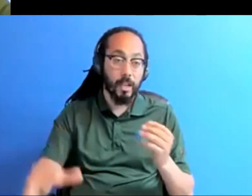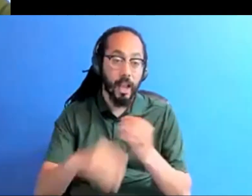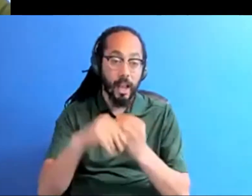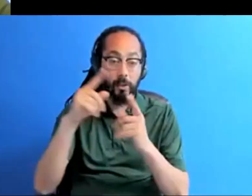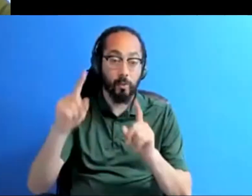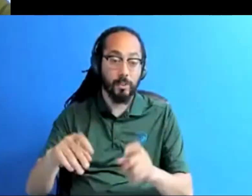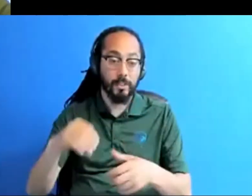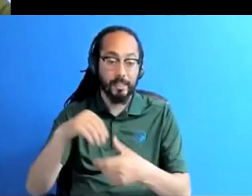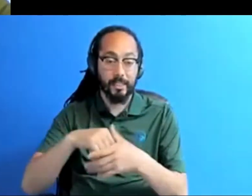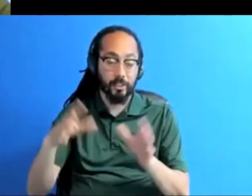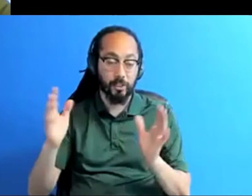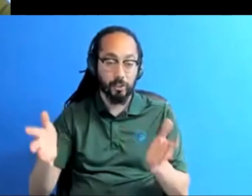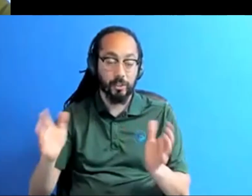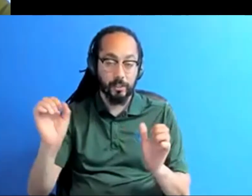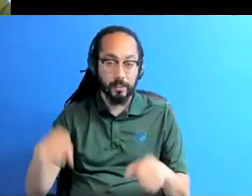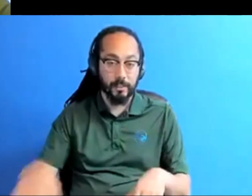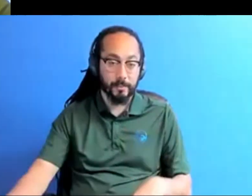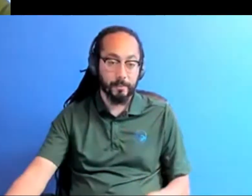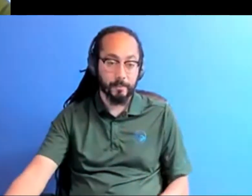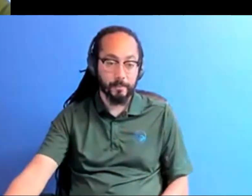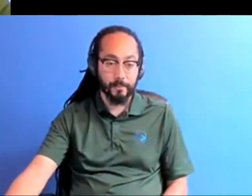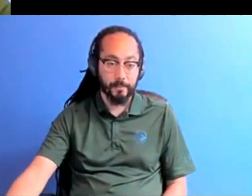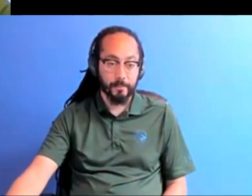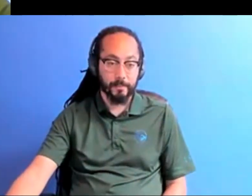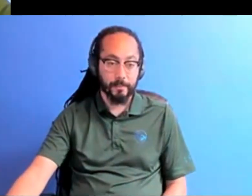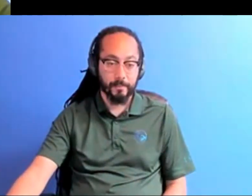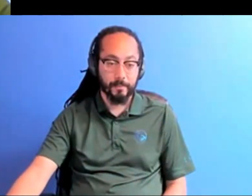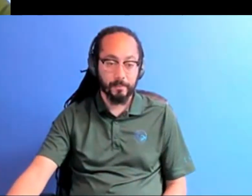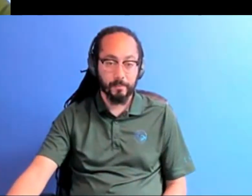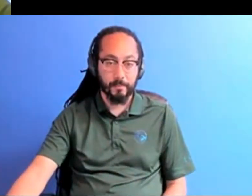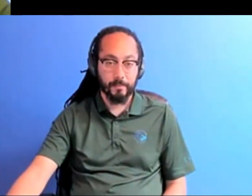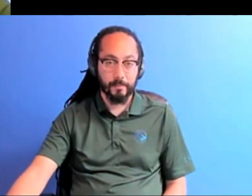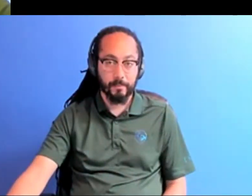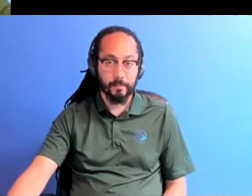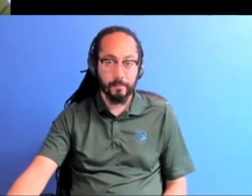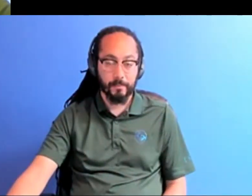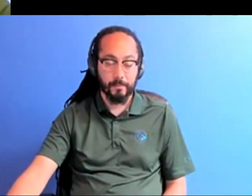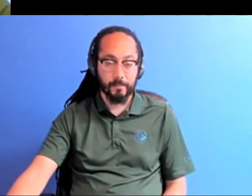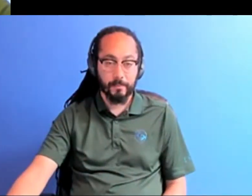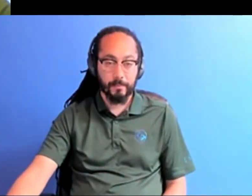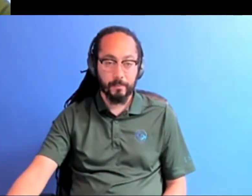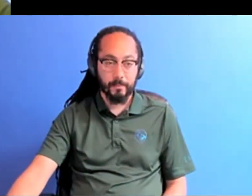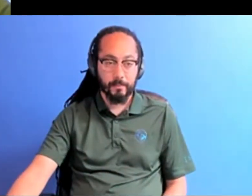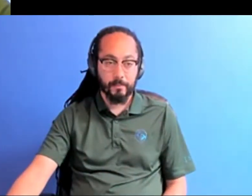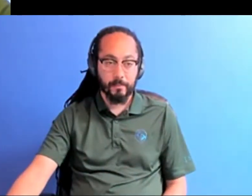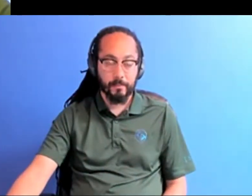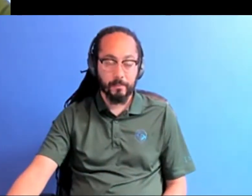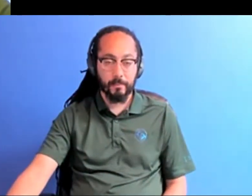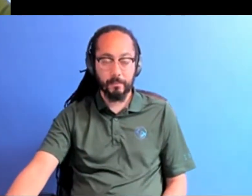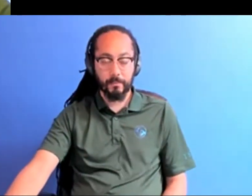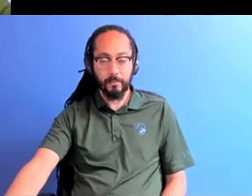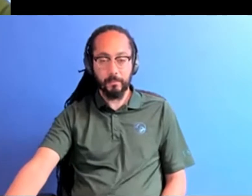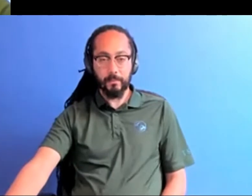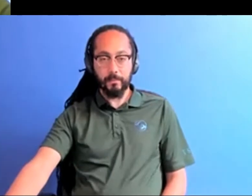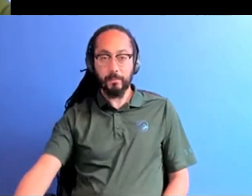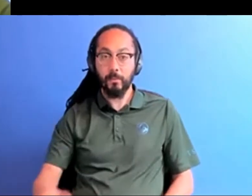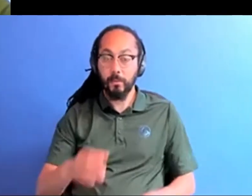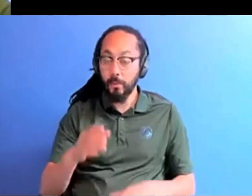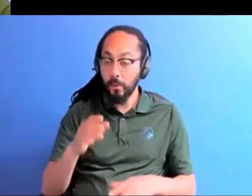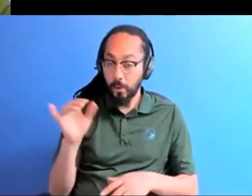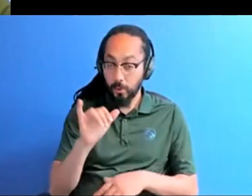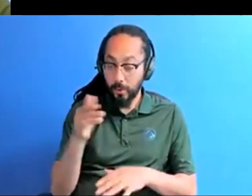chat, and I will ask them. Also, at the end of this process, I will be transcribing some of the